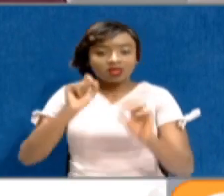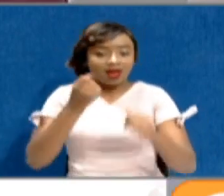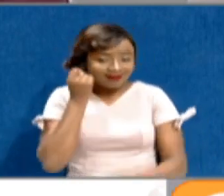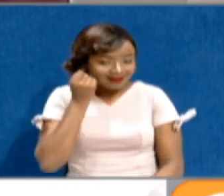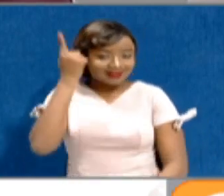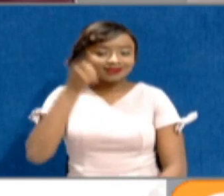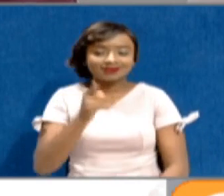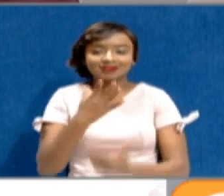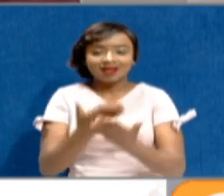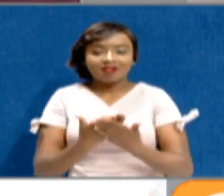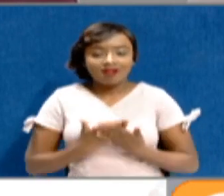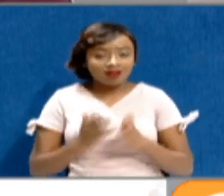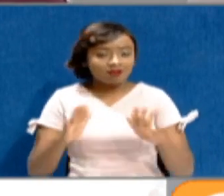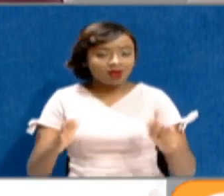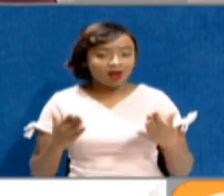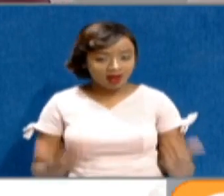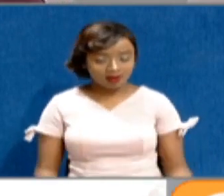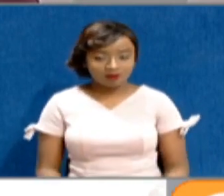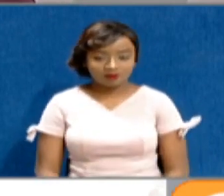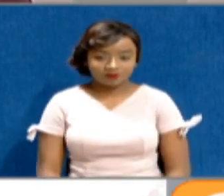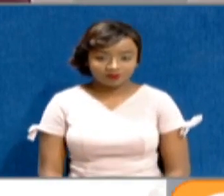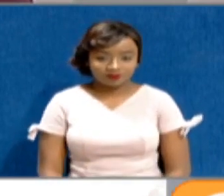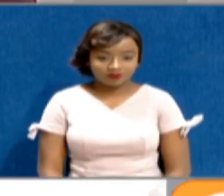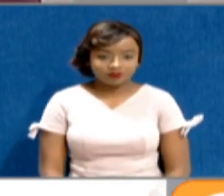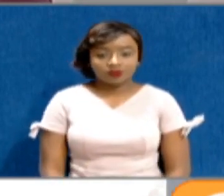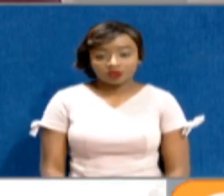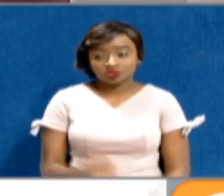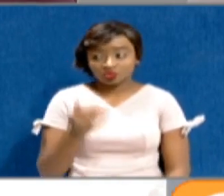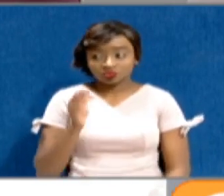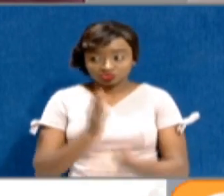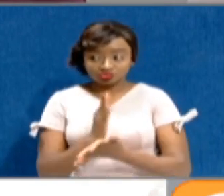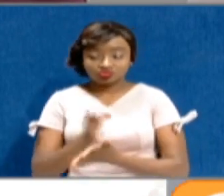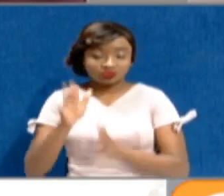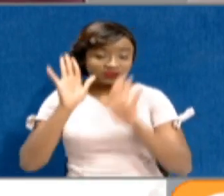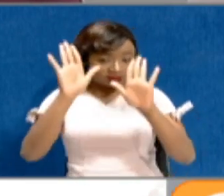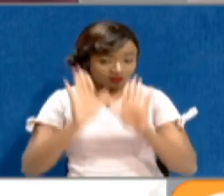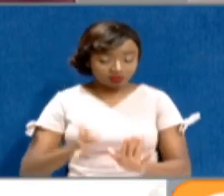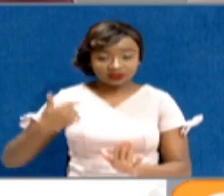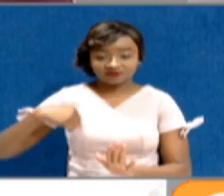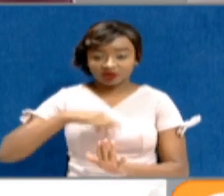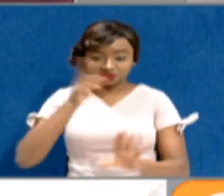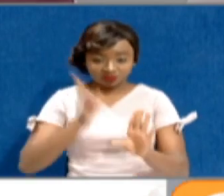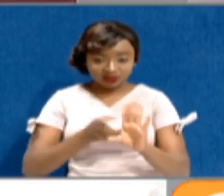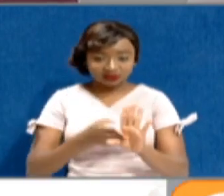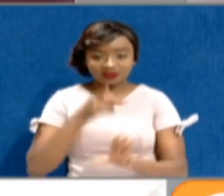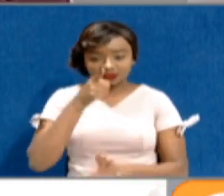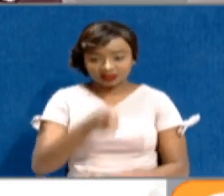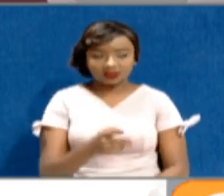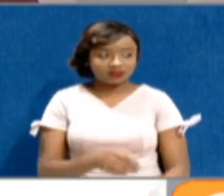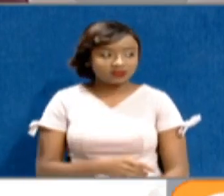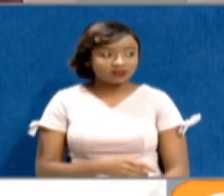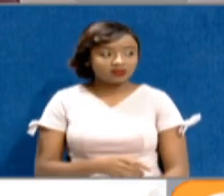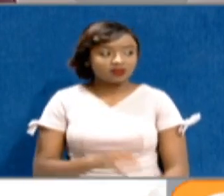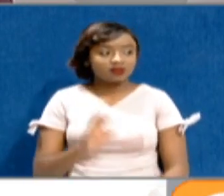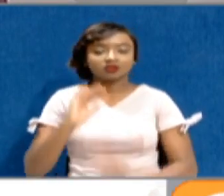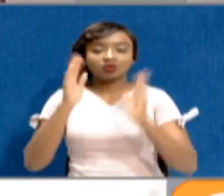and what sort of immune response it elicits. All right? And this is why it would be very important for us to participate in one way or another. Okay, so